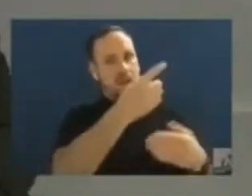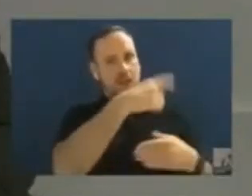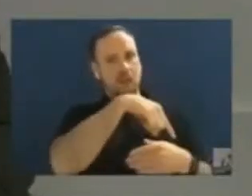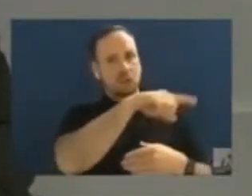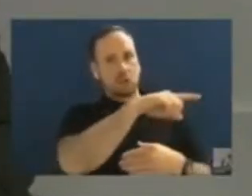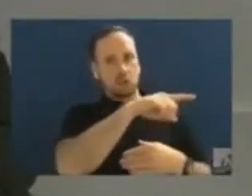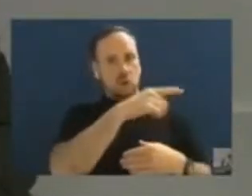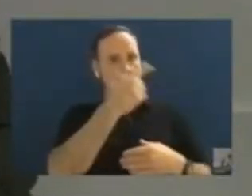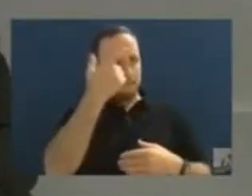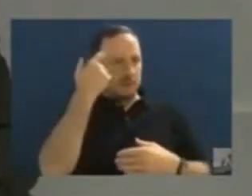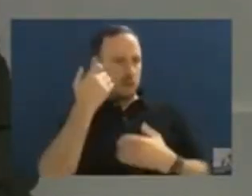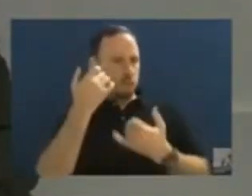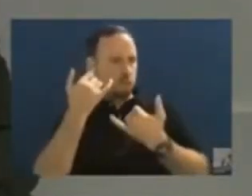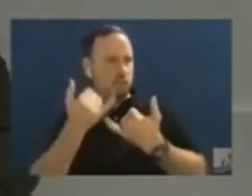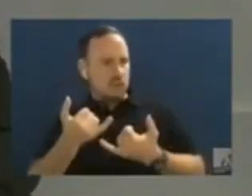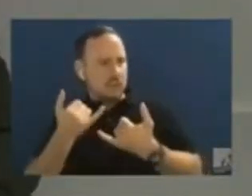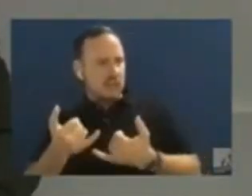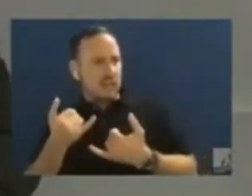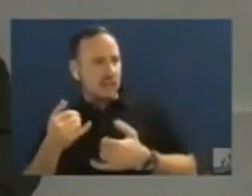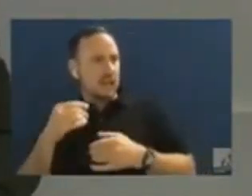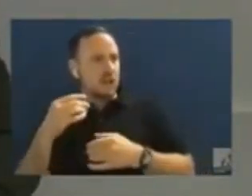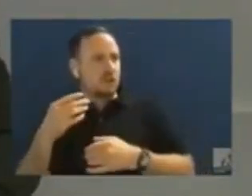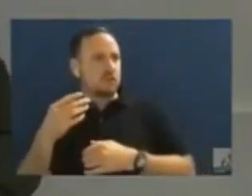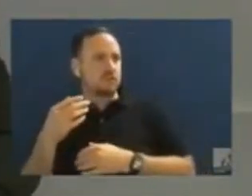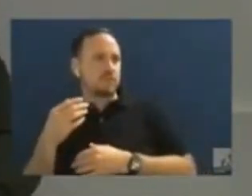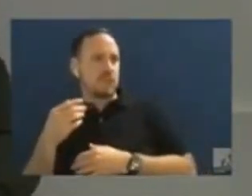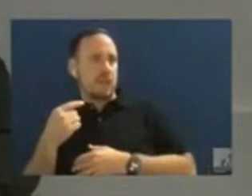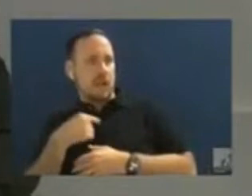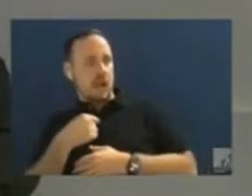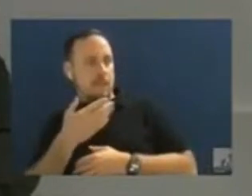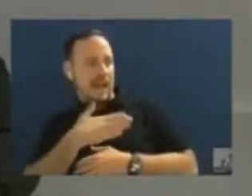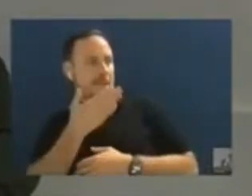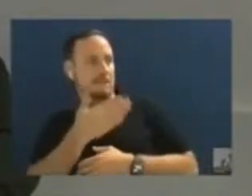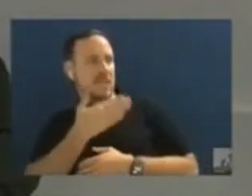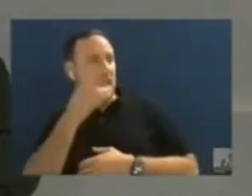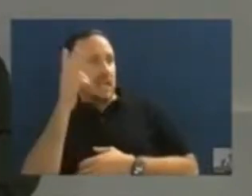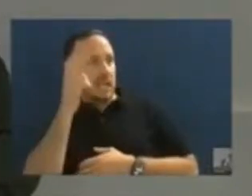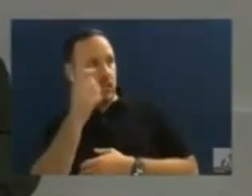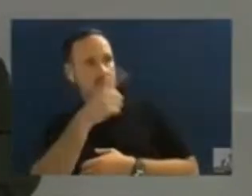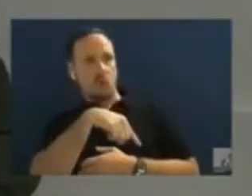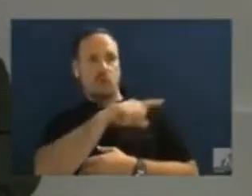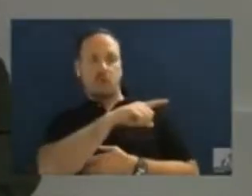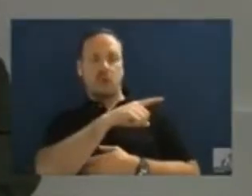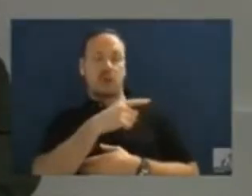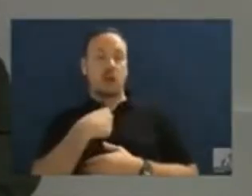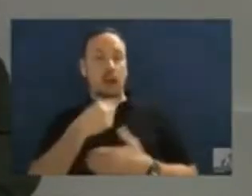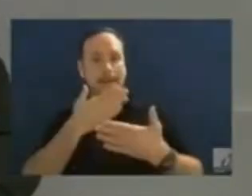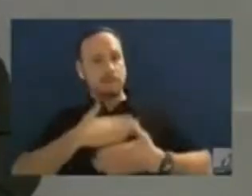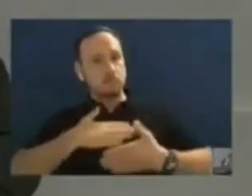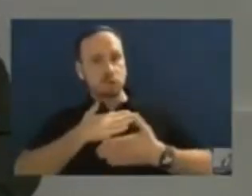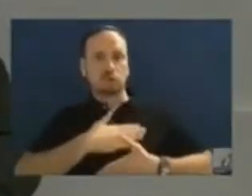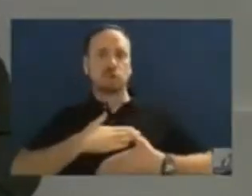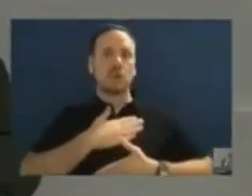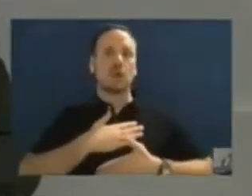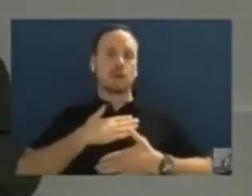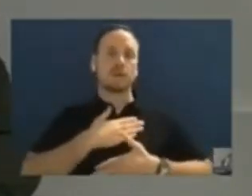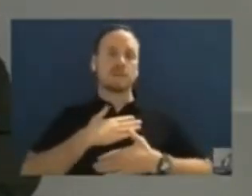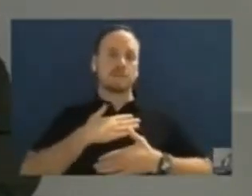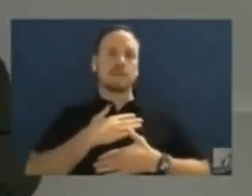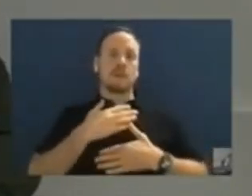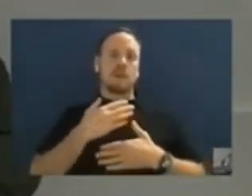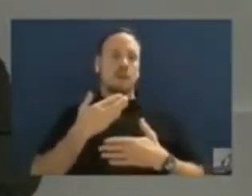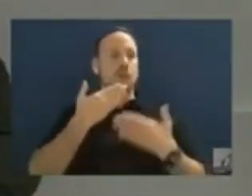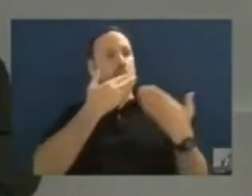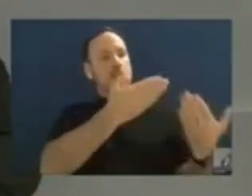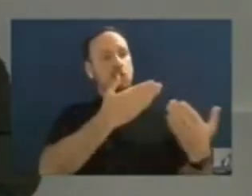summer when I was being a little loud about it, but it's here, and I'm so thankful for it, and I want to say thank you. I know that my fellow board members feel the